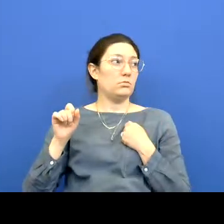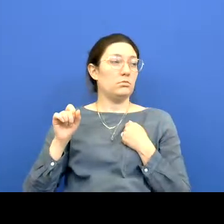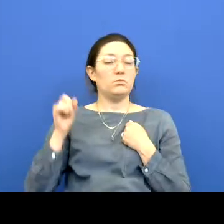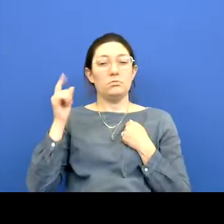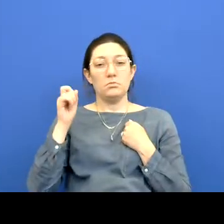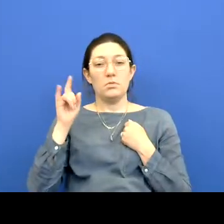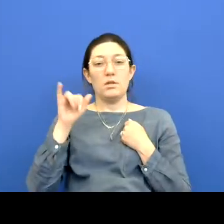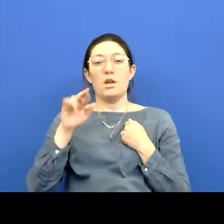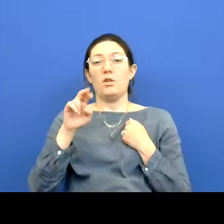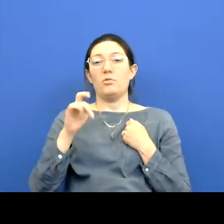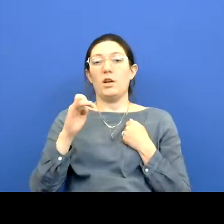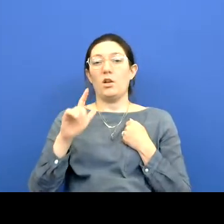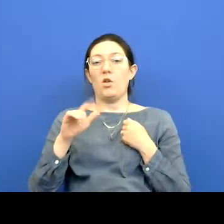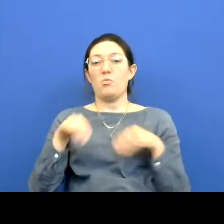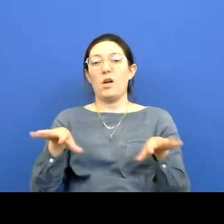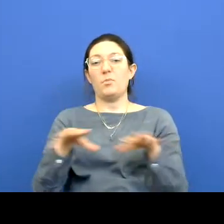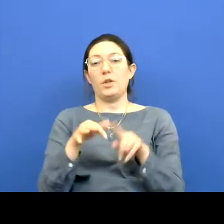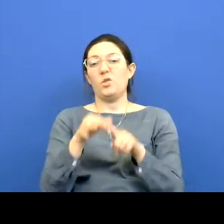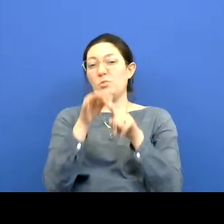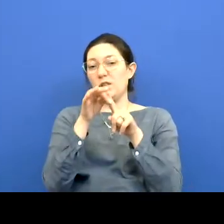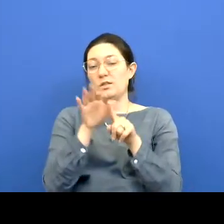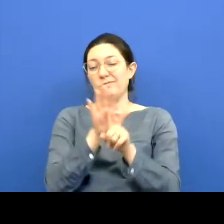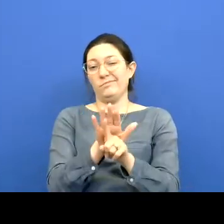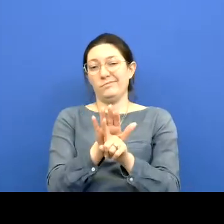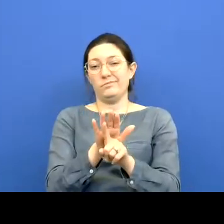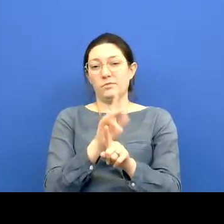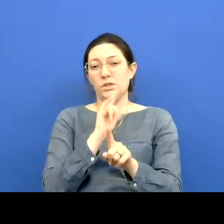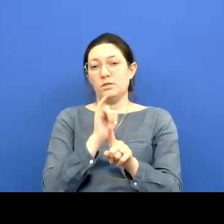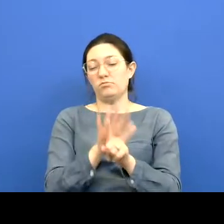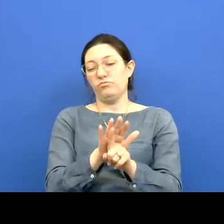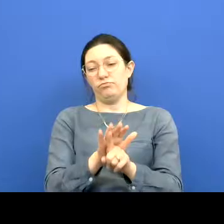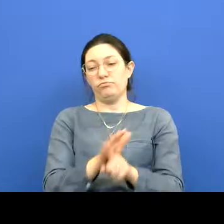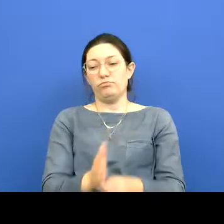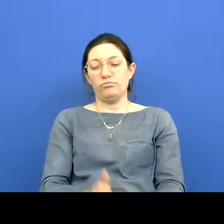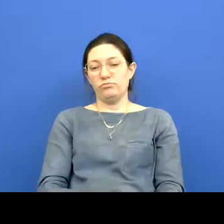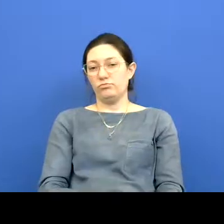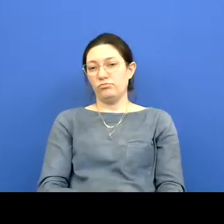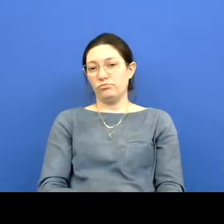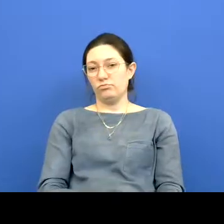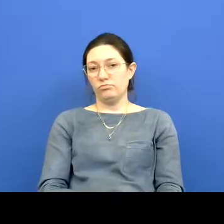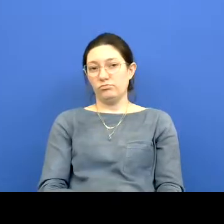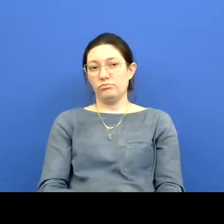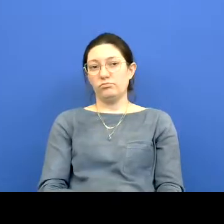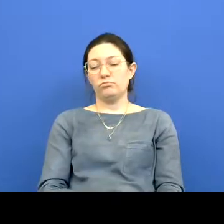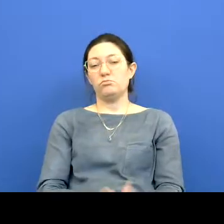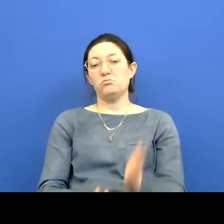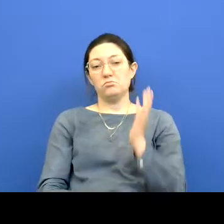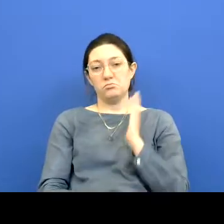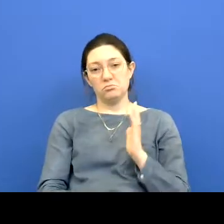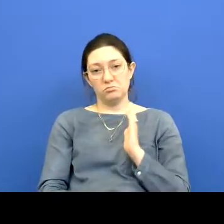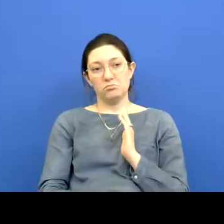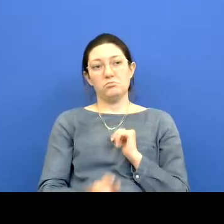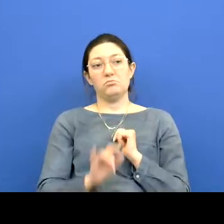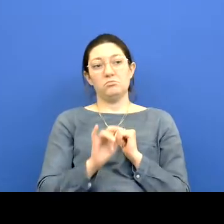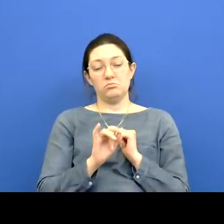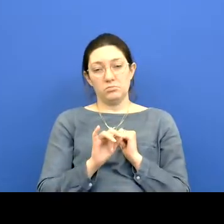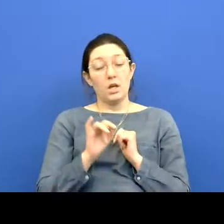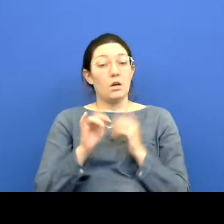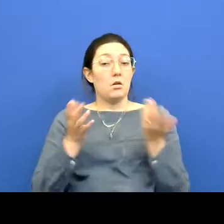of the Regal property is, unique. I think that there was a tenant that was interested, we would have seen them by